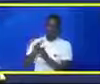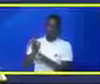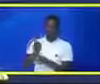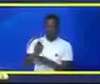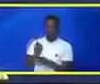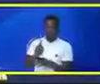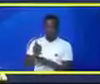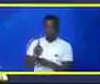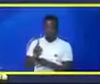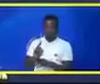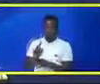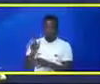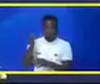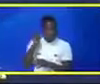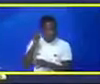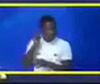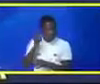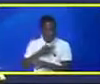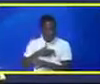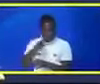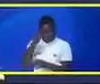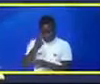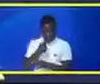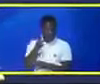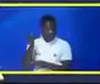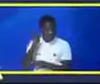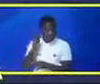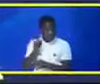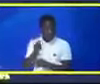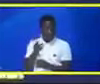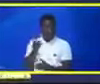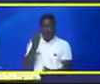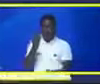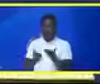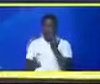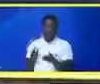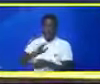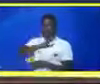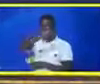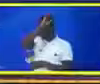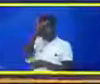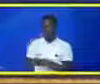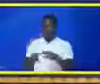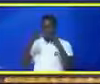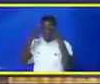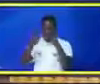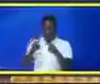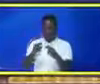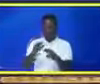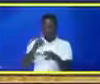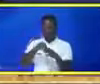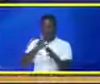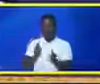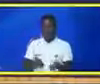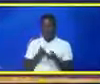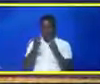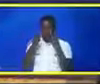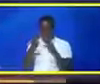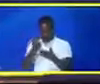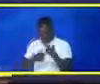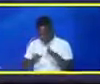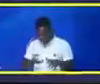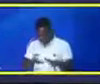Listen to what I'm saying. Parents, listen to this. May it never be that in your lifetime you will see a